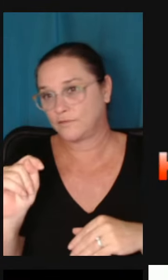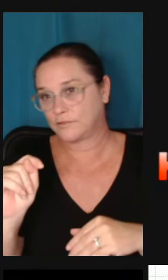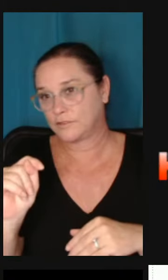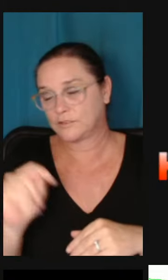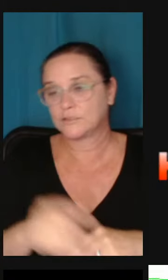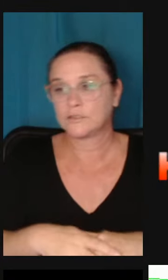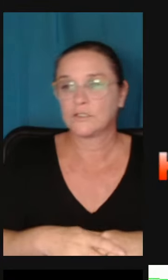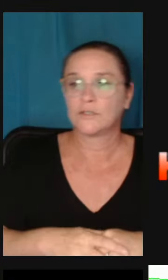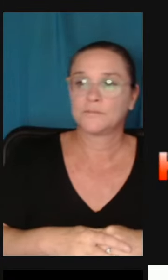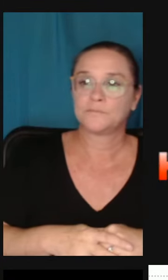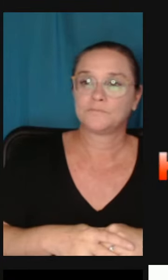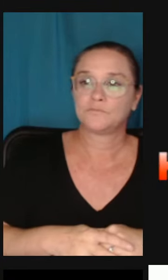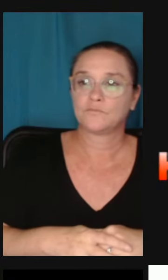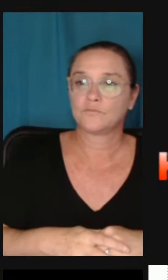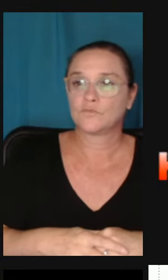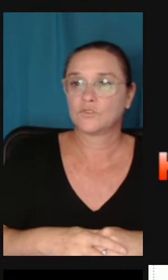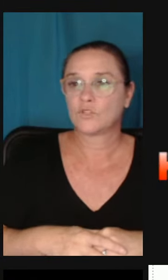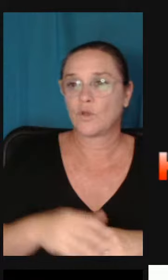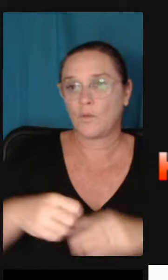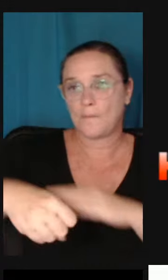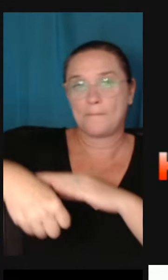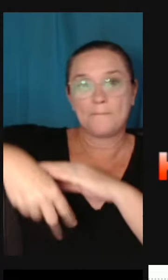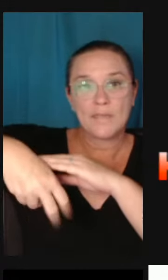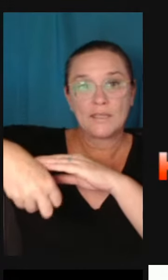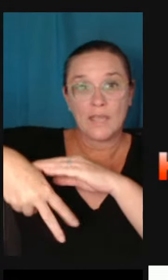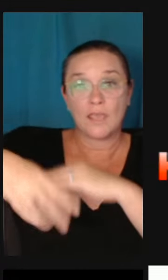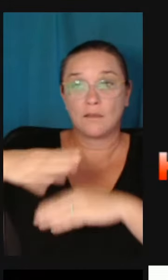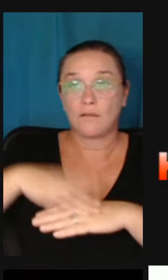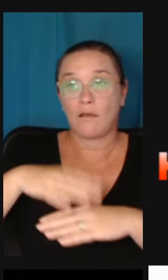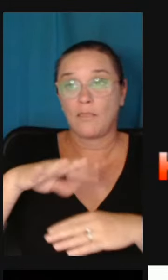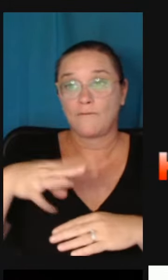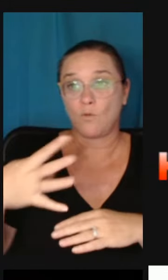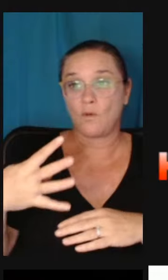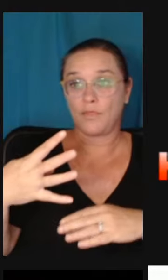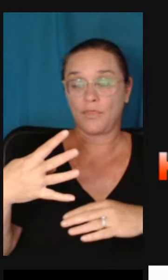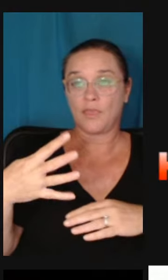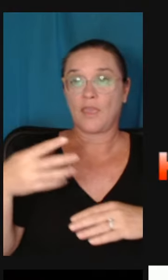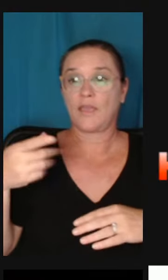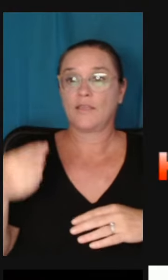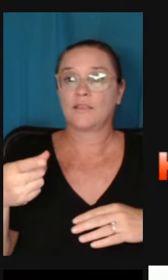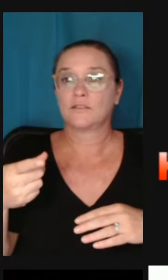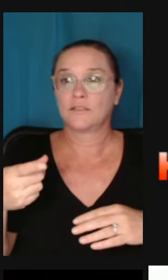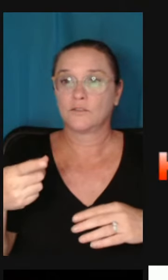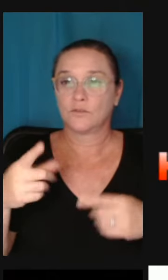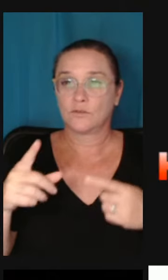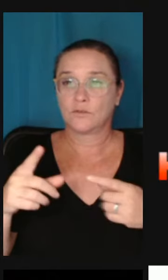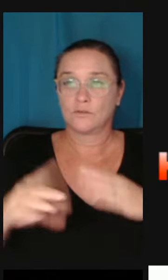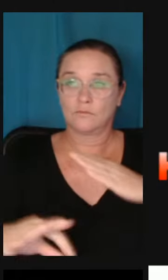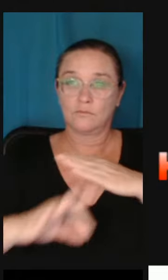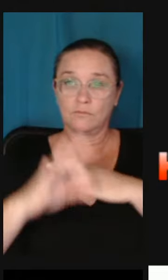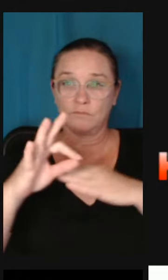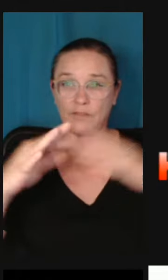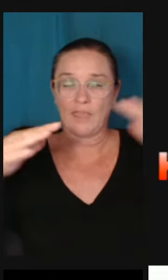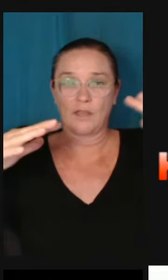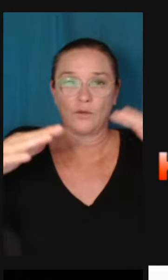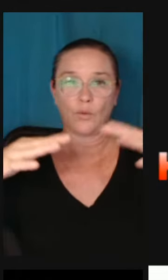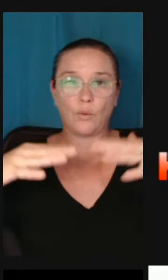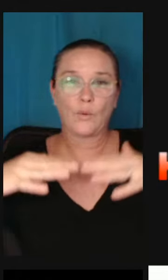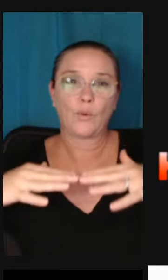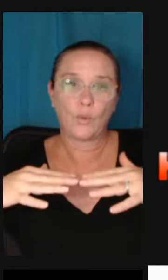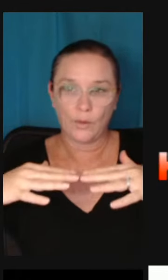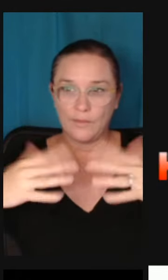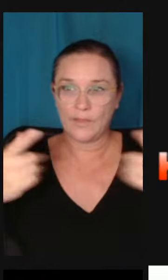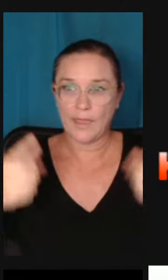4th, the beginning of the day at midnight right there. And so here's our daybreak deflation episode right